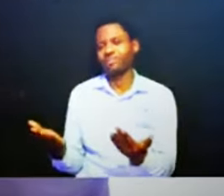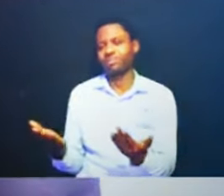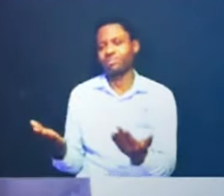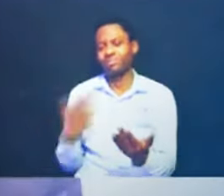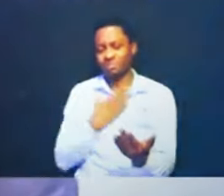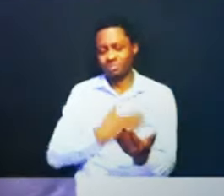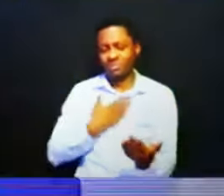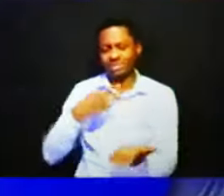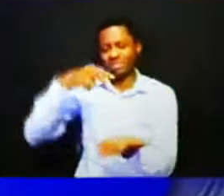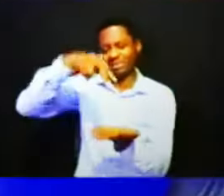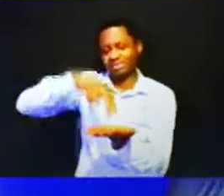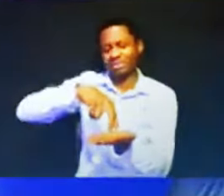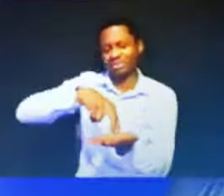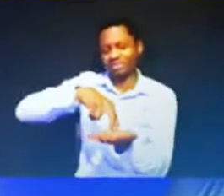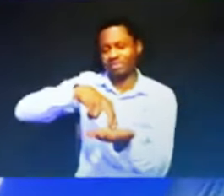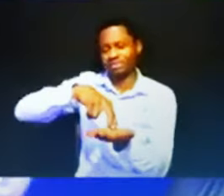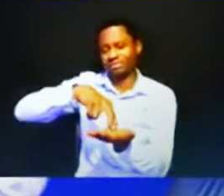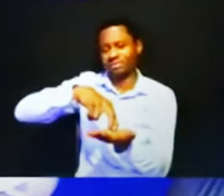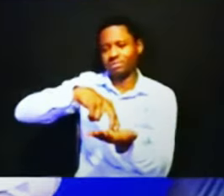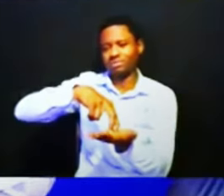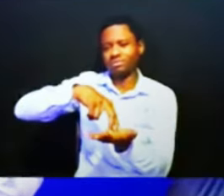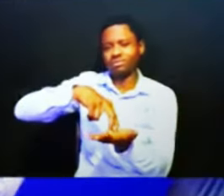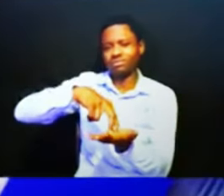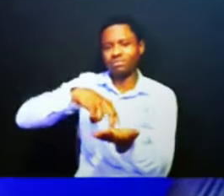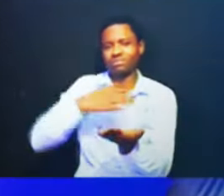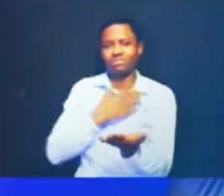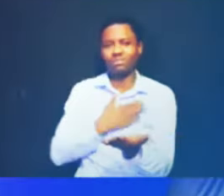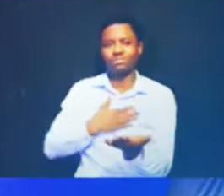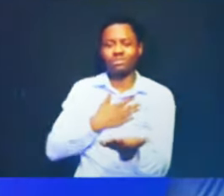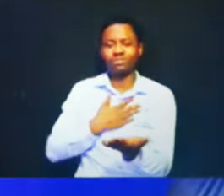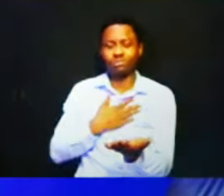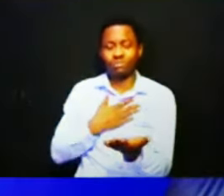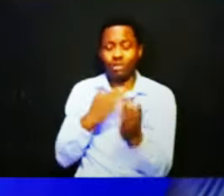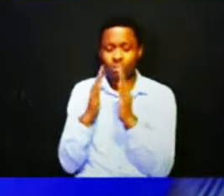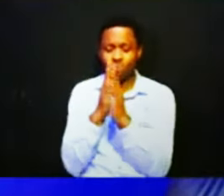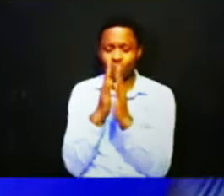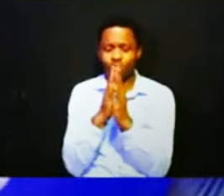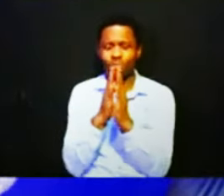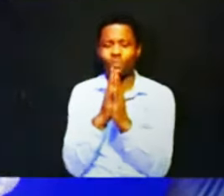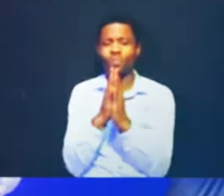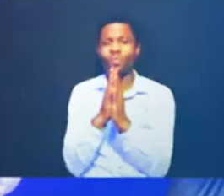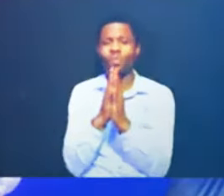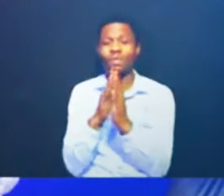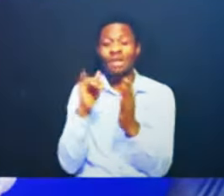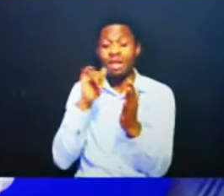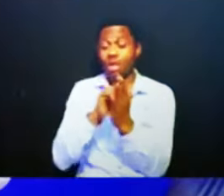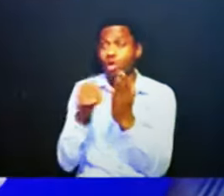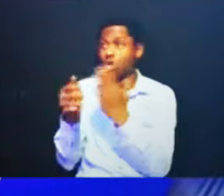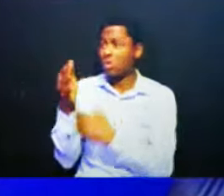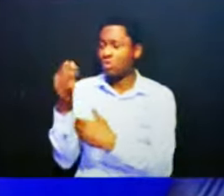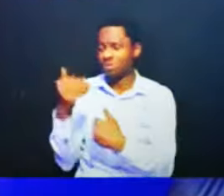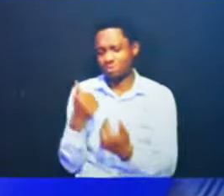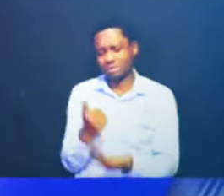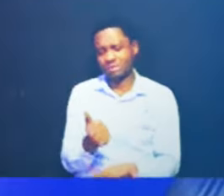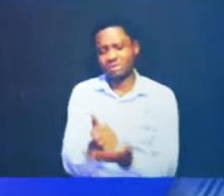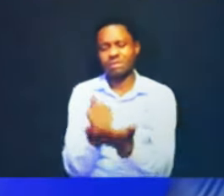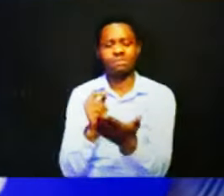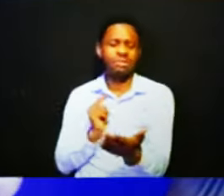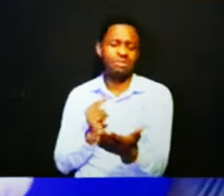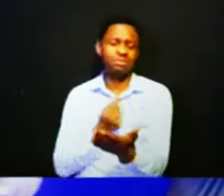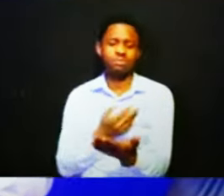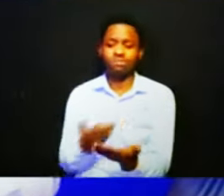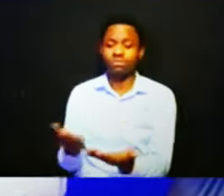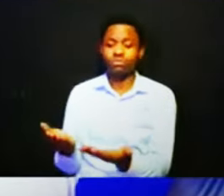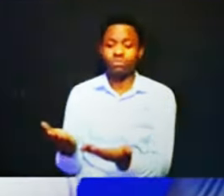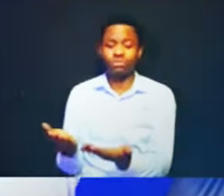Shall we rise to our feet now? And let us pray that God will help us,